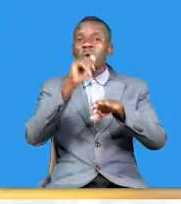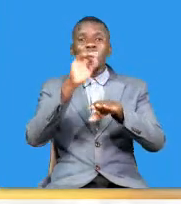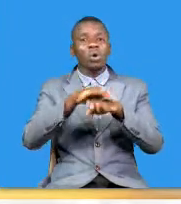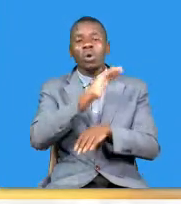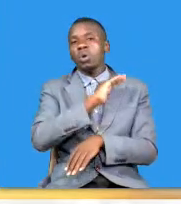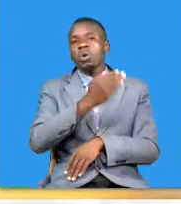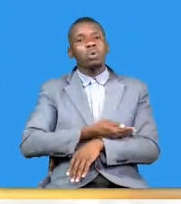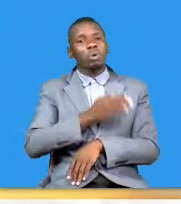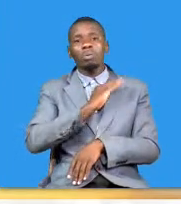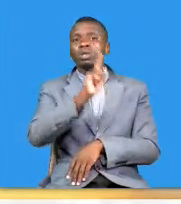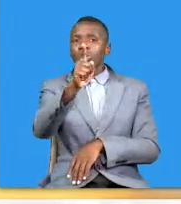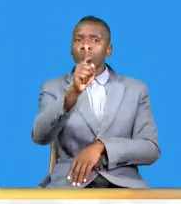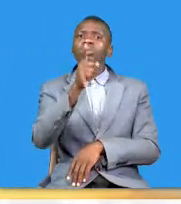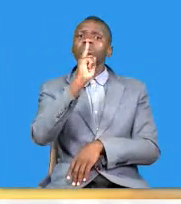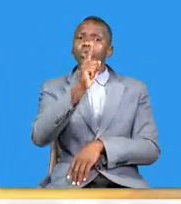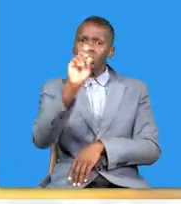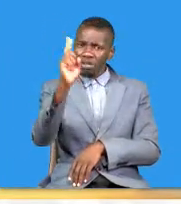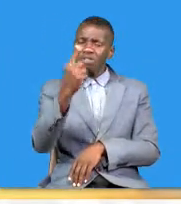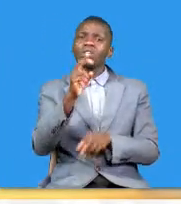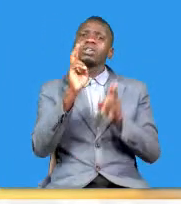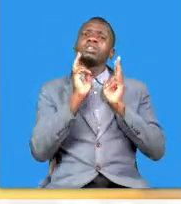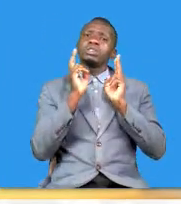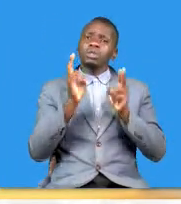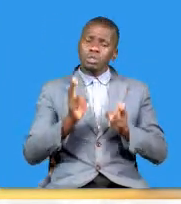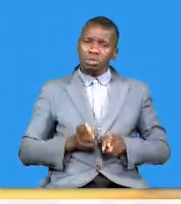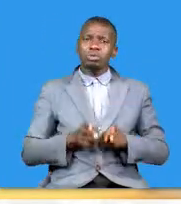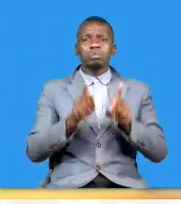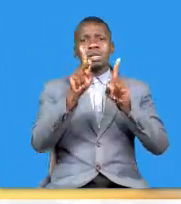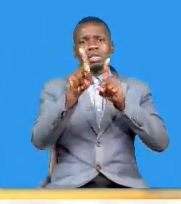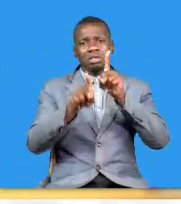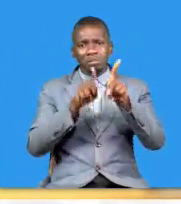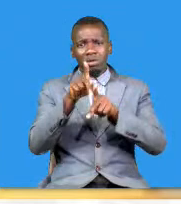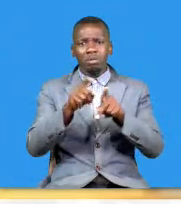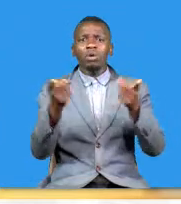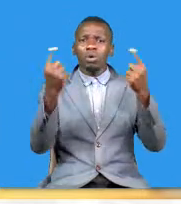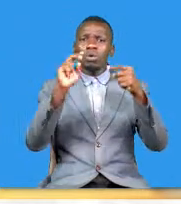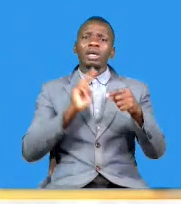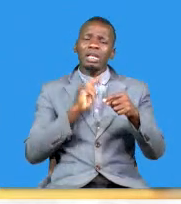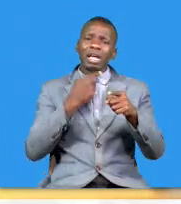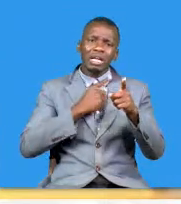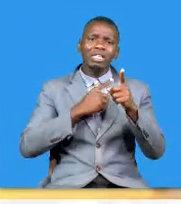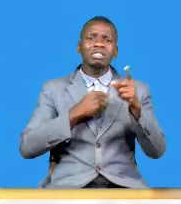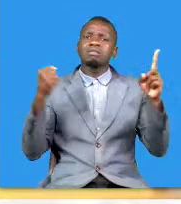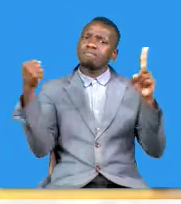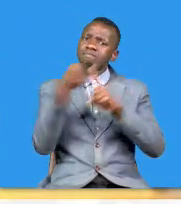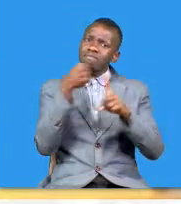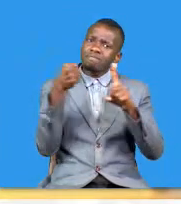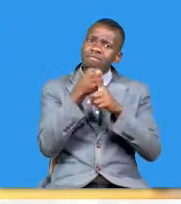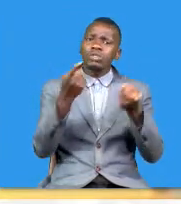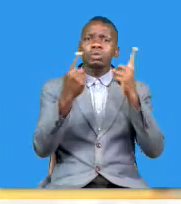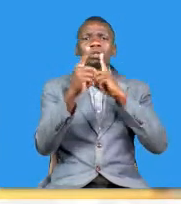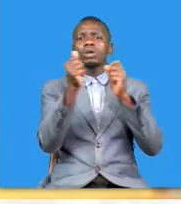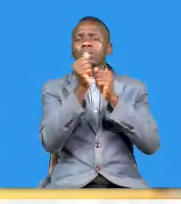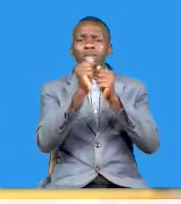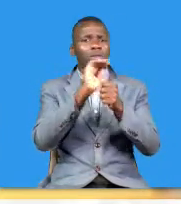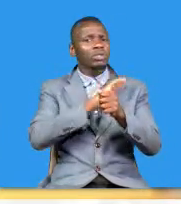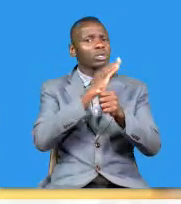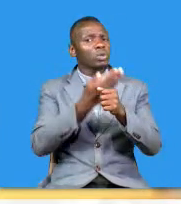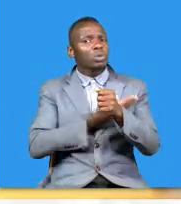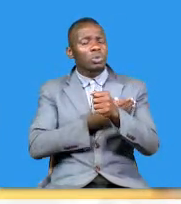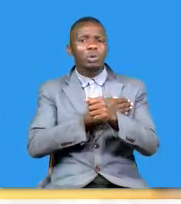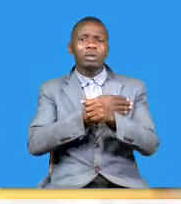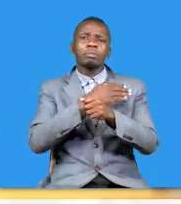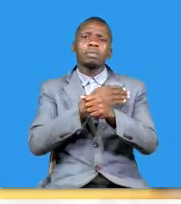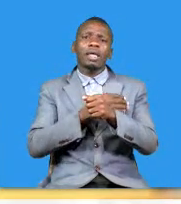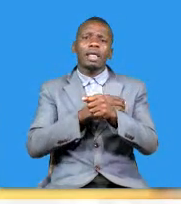are human beings. And so what we fight for whenever we talk about women empowerment should always be regarded as